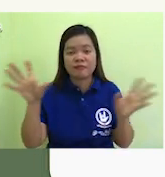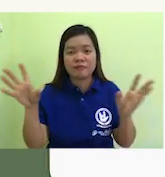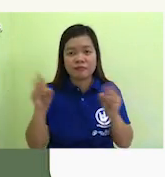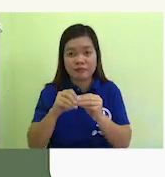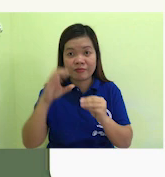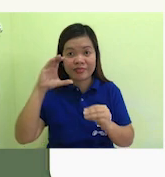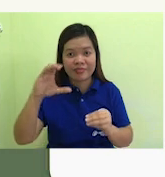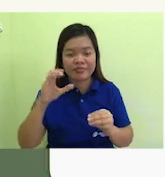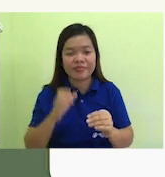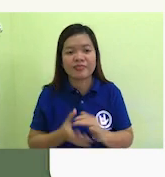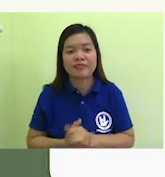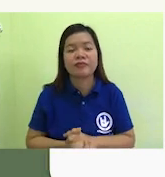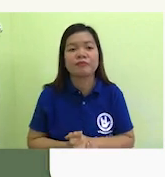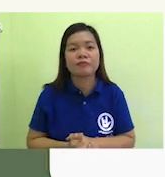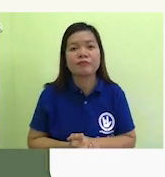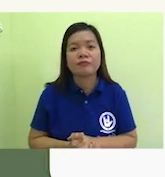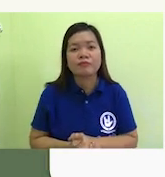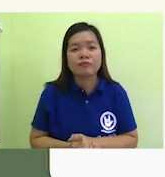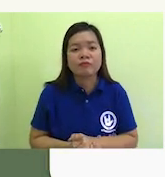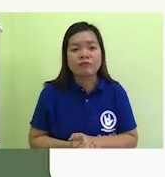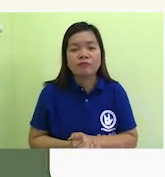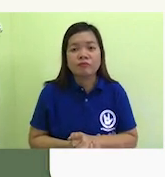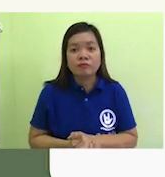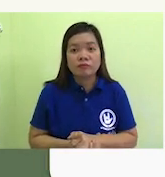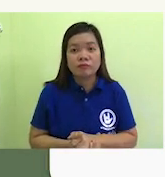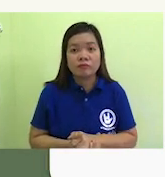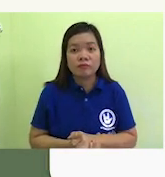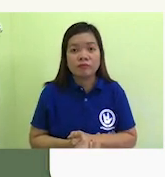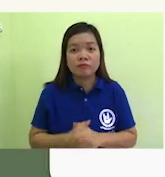plus bx plus c.